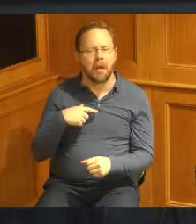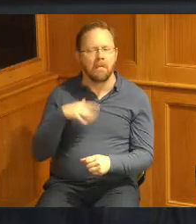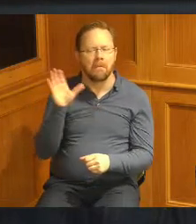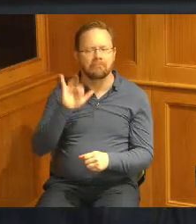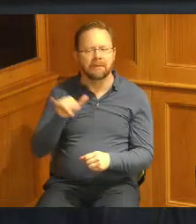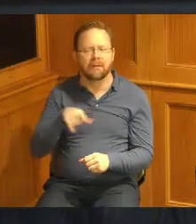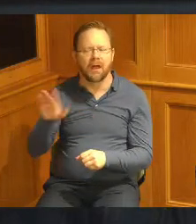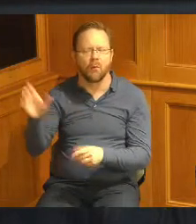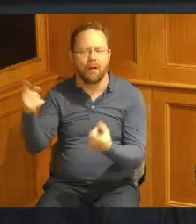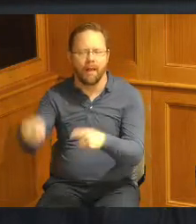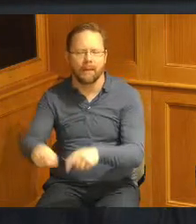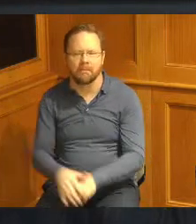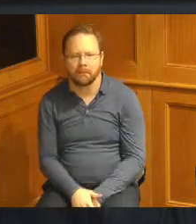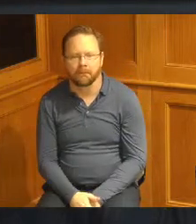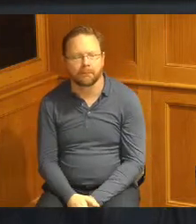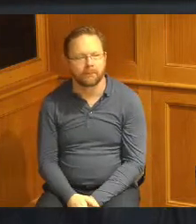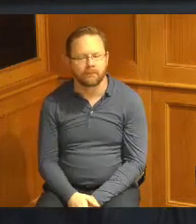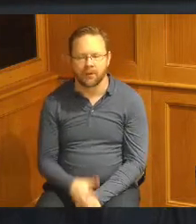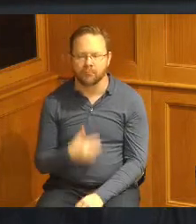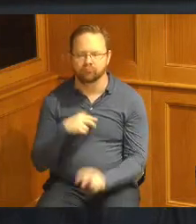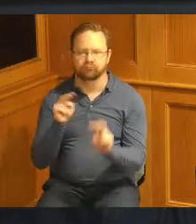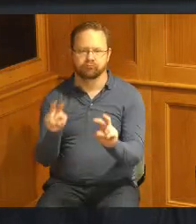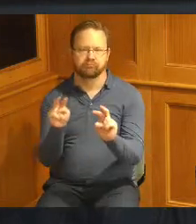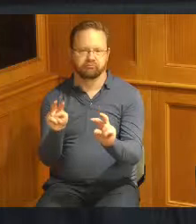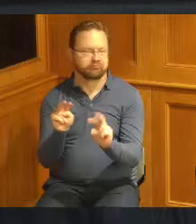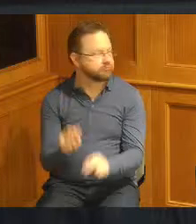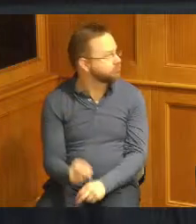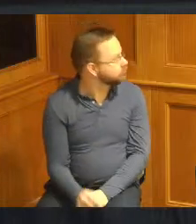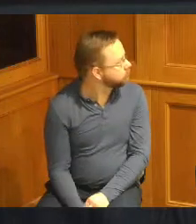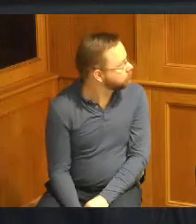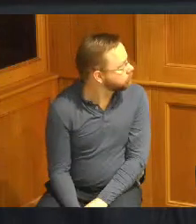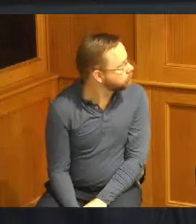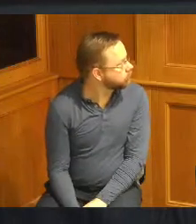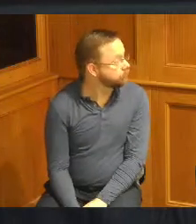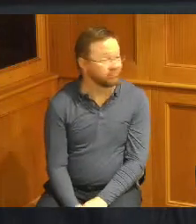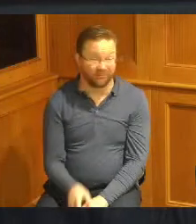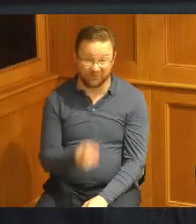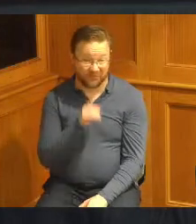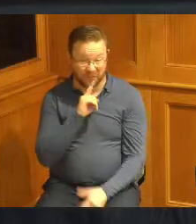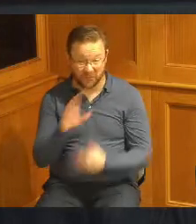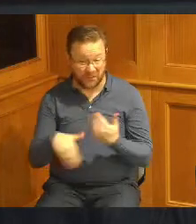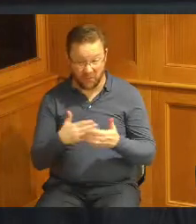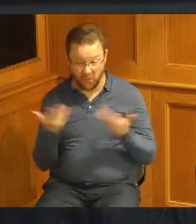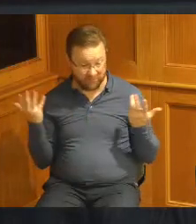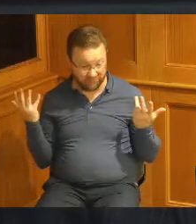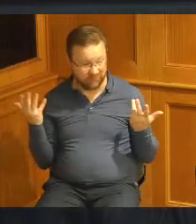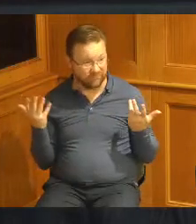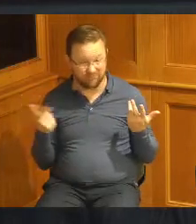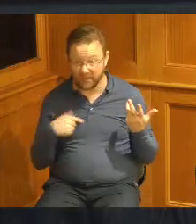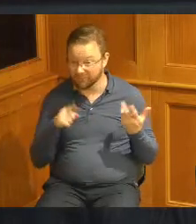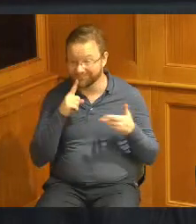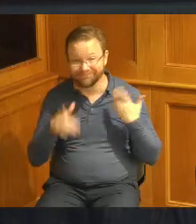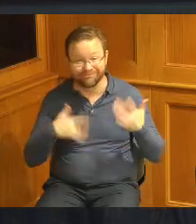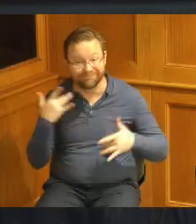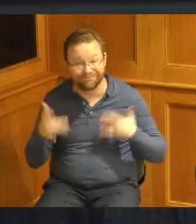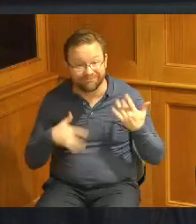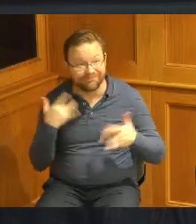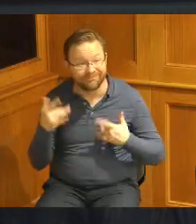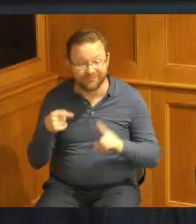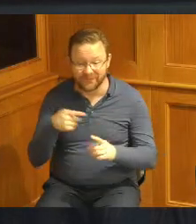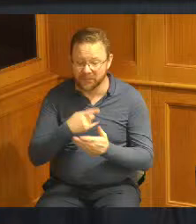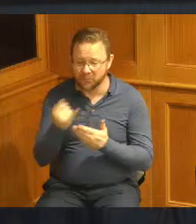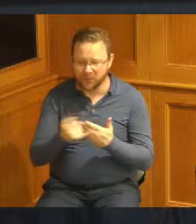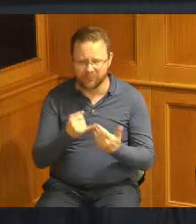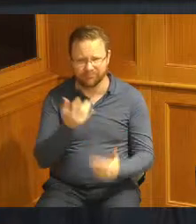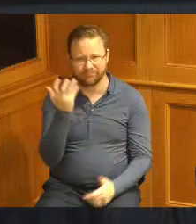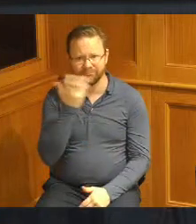that's going to happen. So we'll look forward to getting that information. And that's really all I have. I'm just really excited, as I said, about this project,